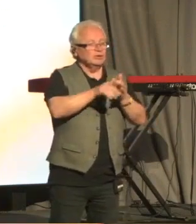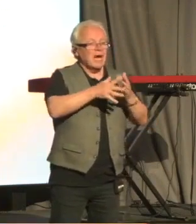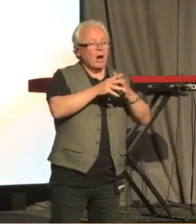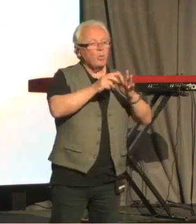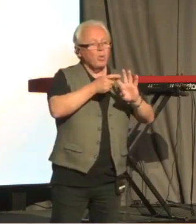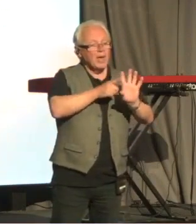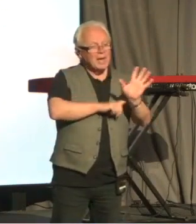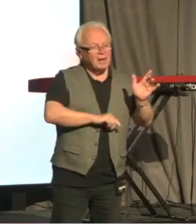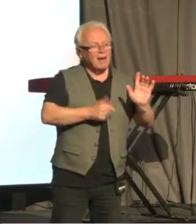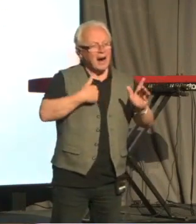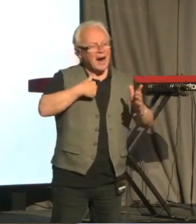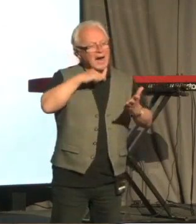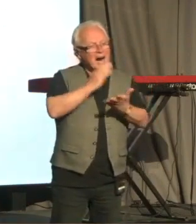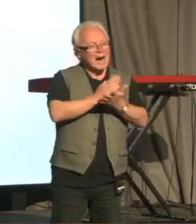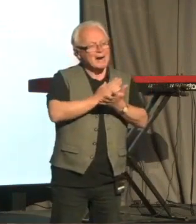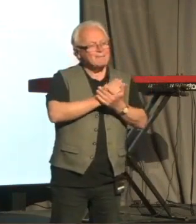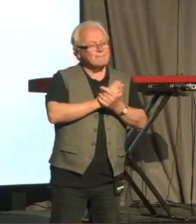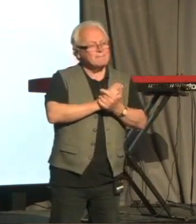you need this morning?